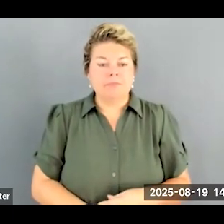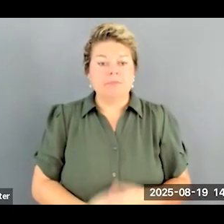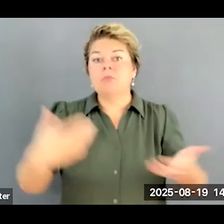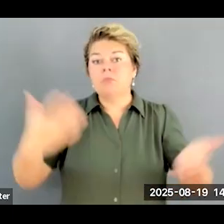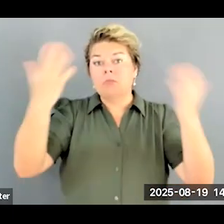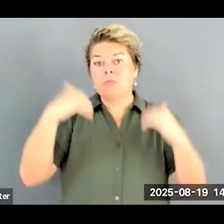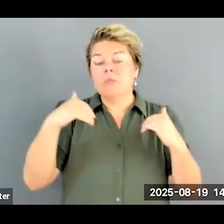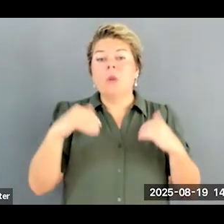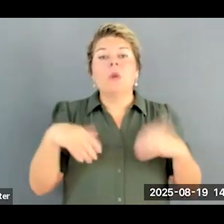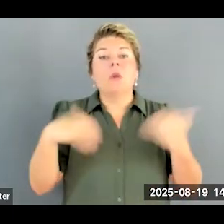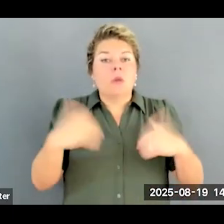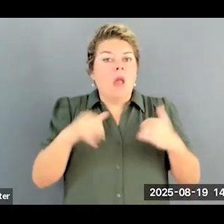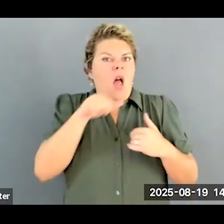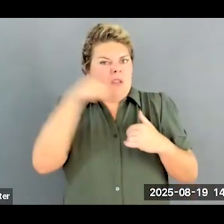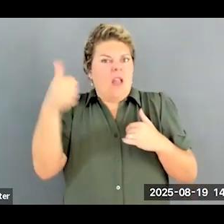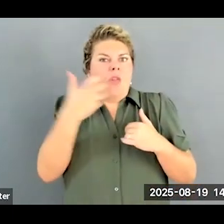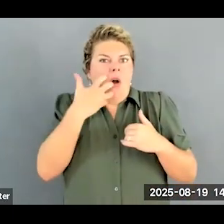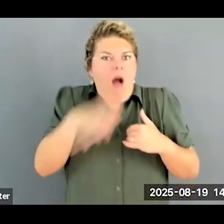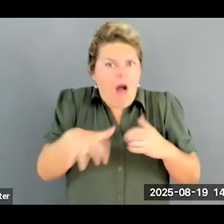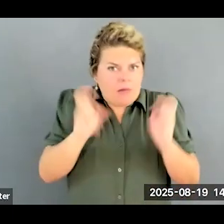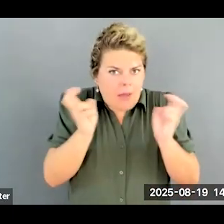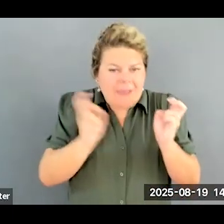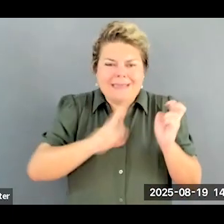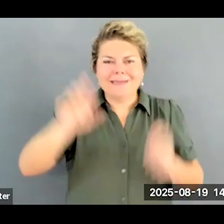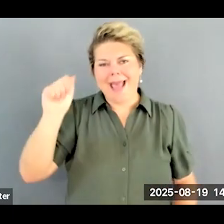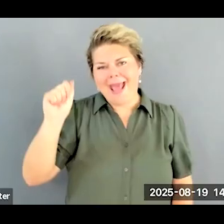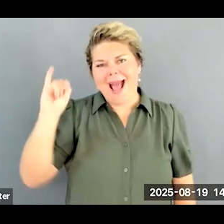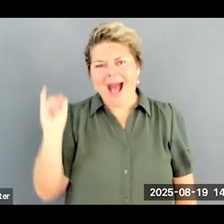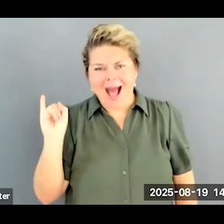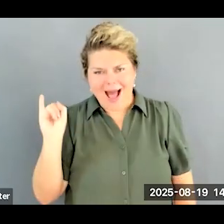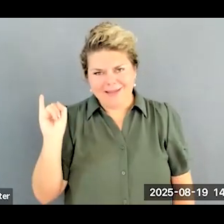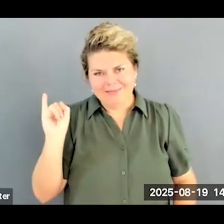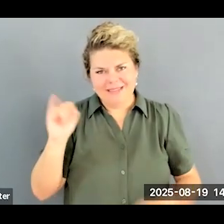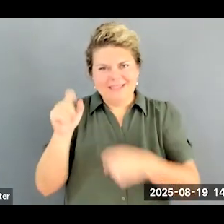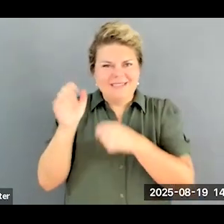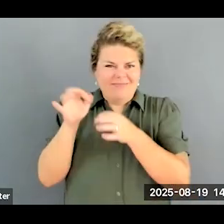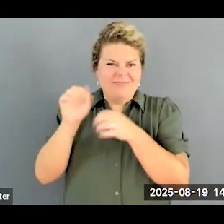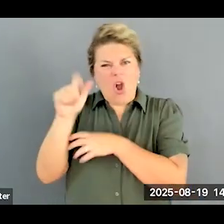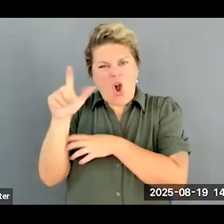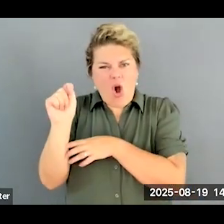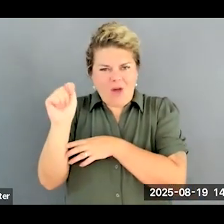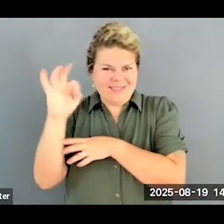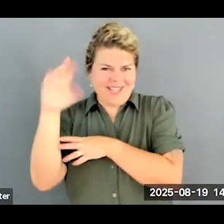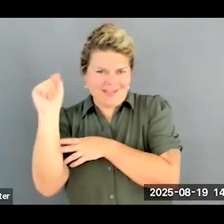Another hot topic when discussing alt text is AI generated alt text.